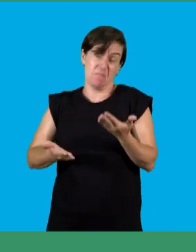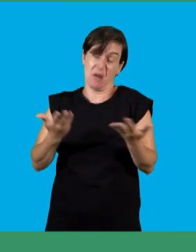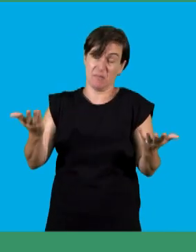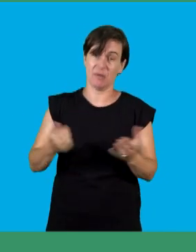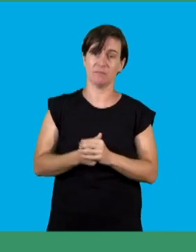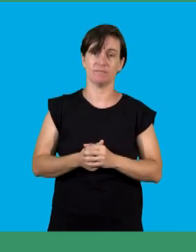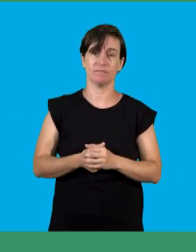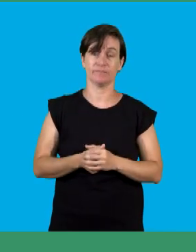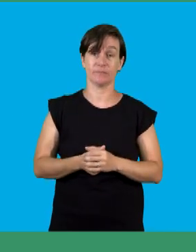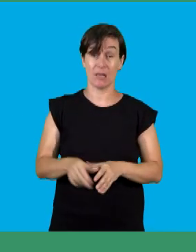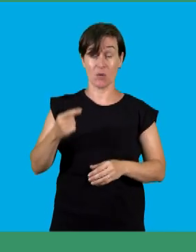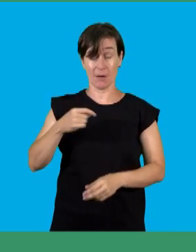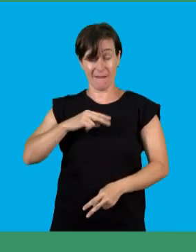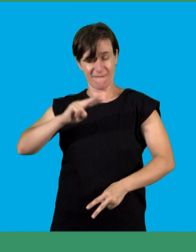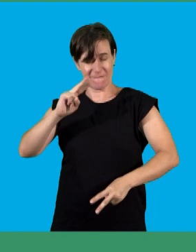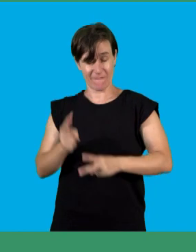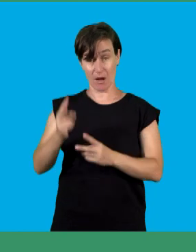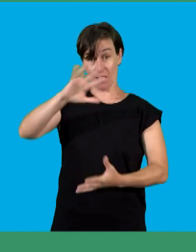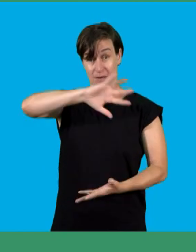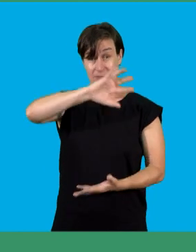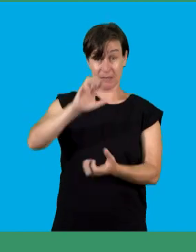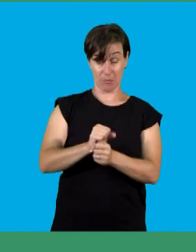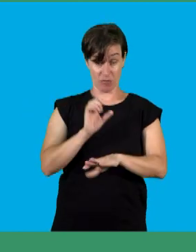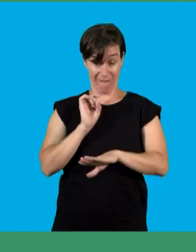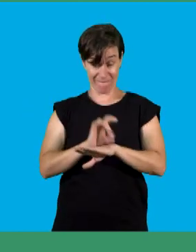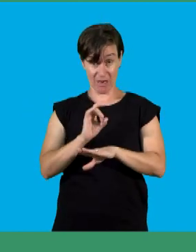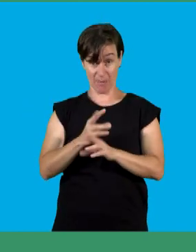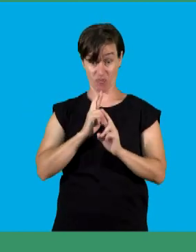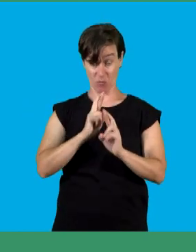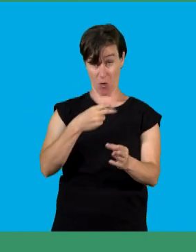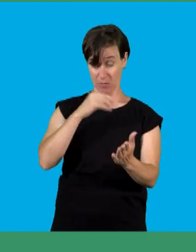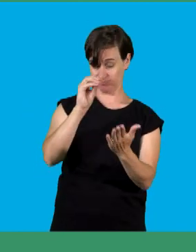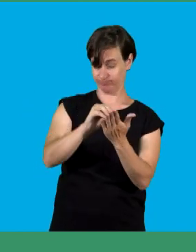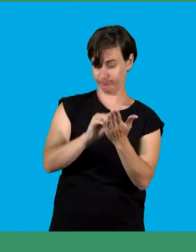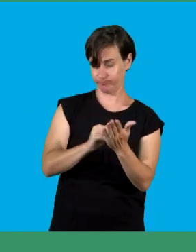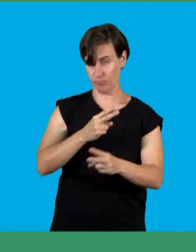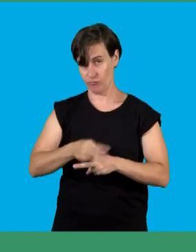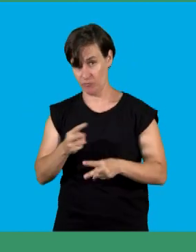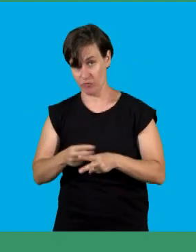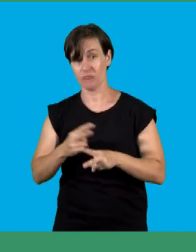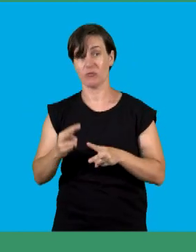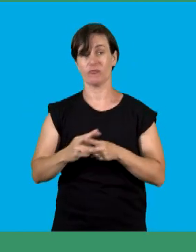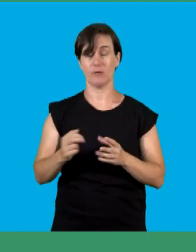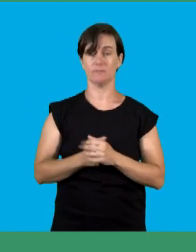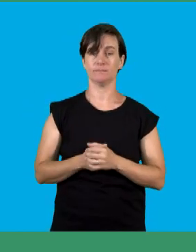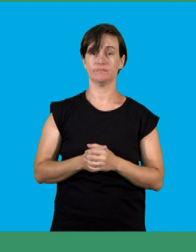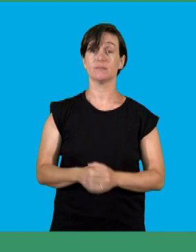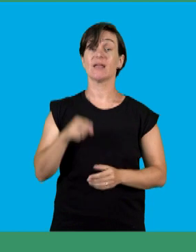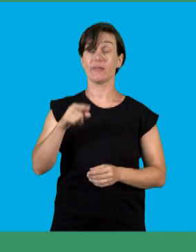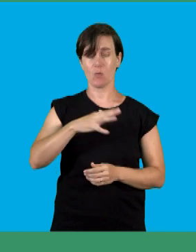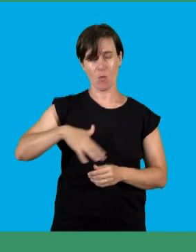rather. Up until a final summary and feedback report is prepared. If that's the case,